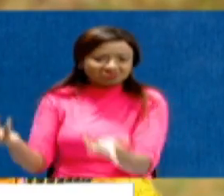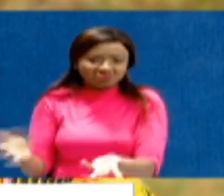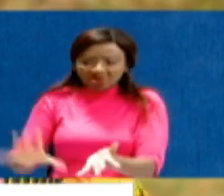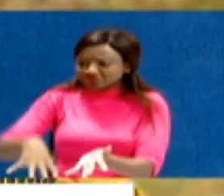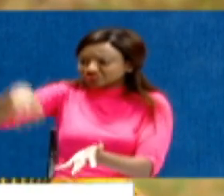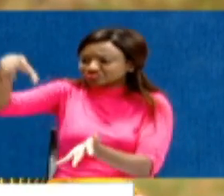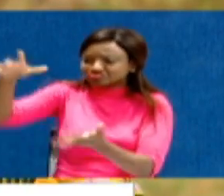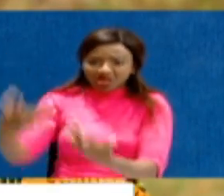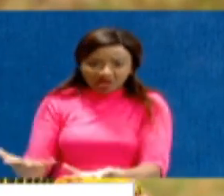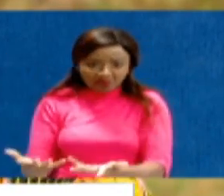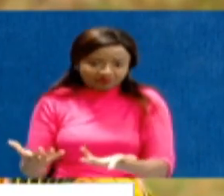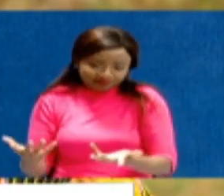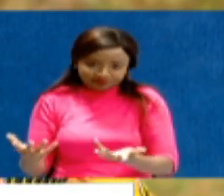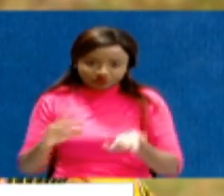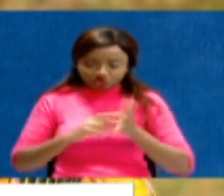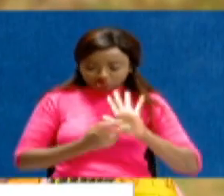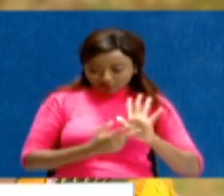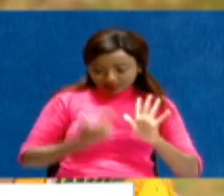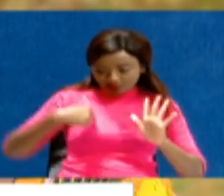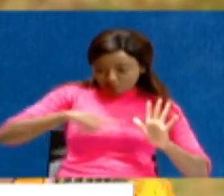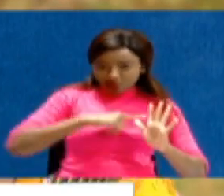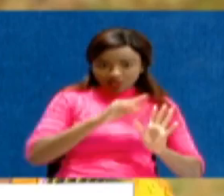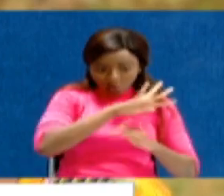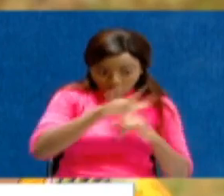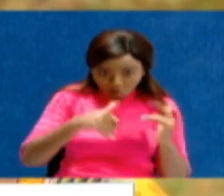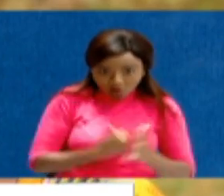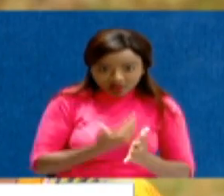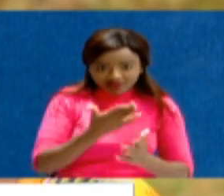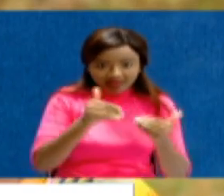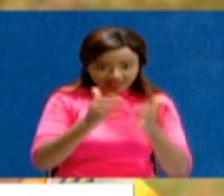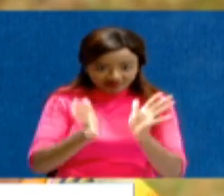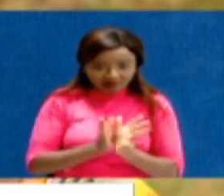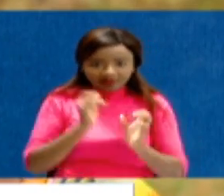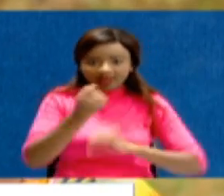collectively, each person in their different spaces can be able to do.